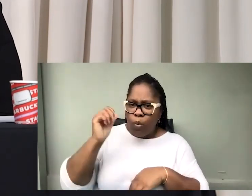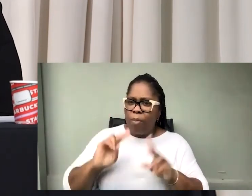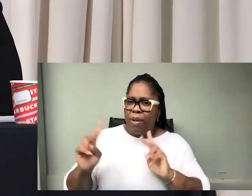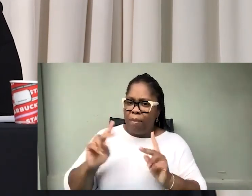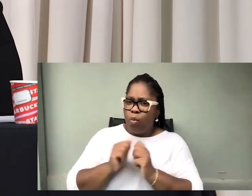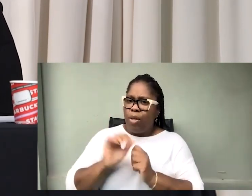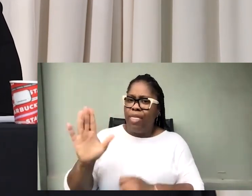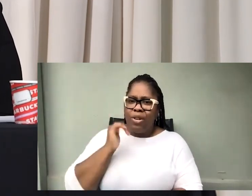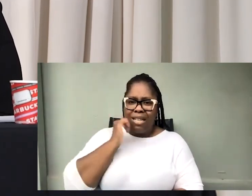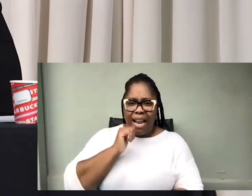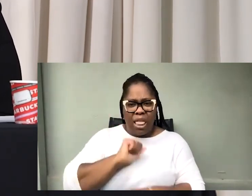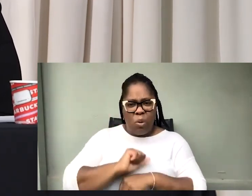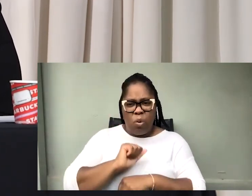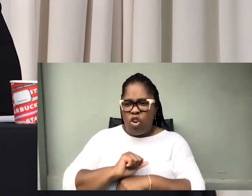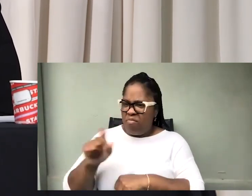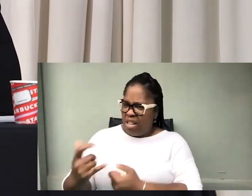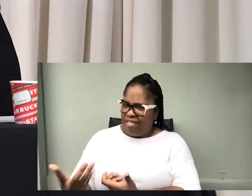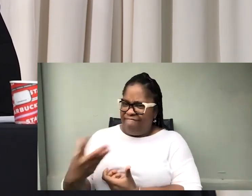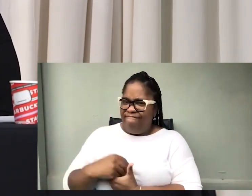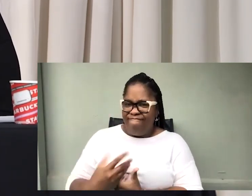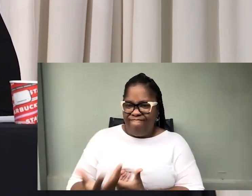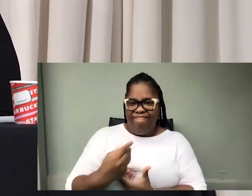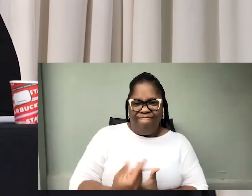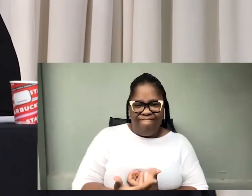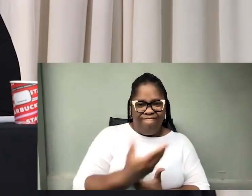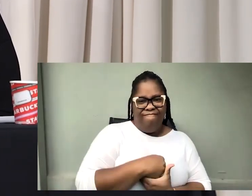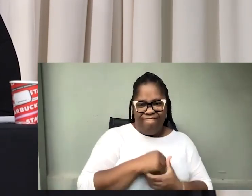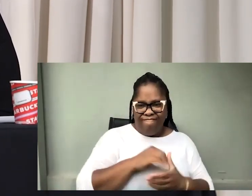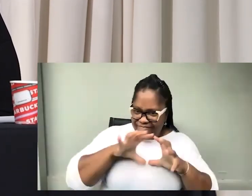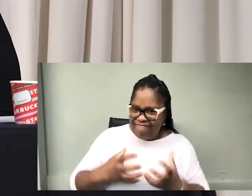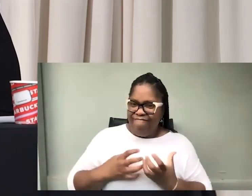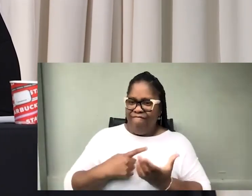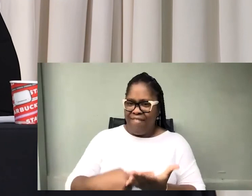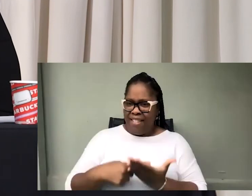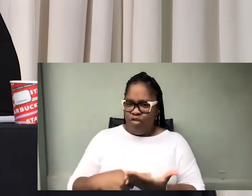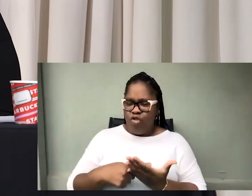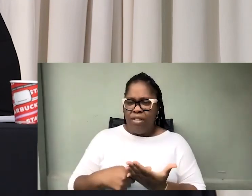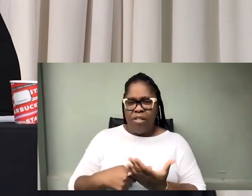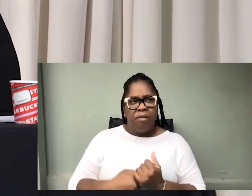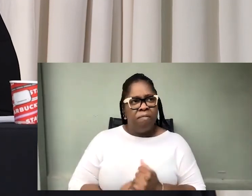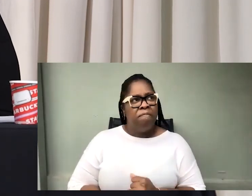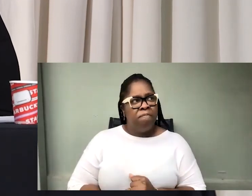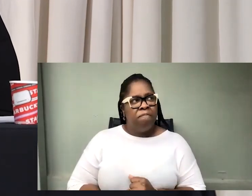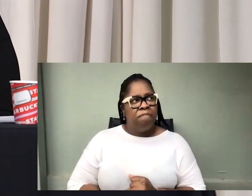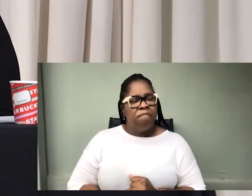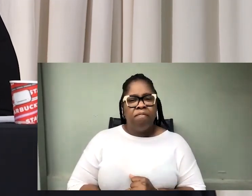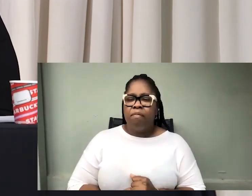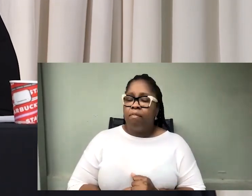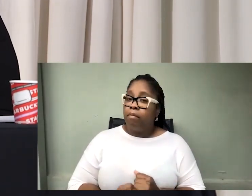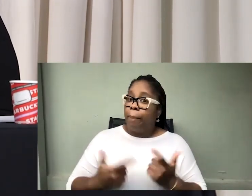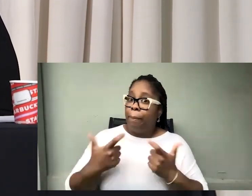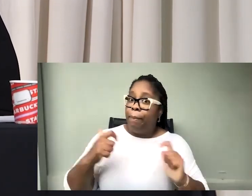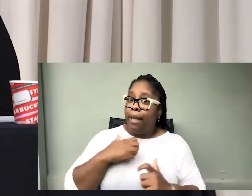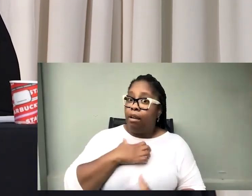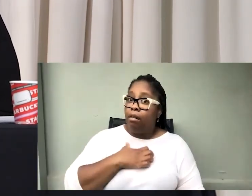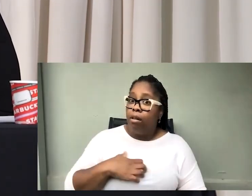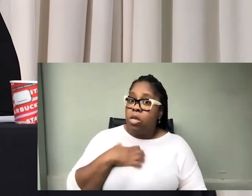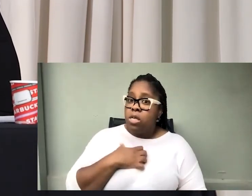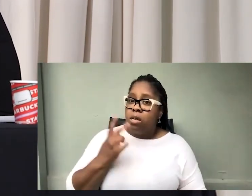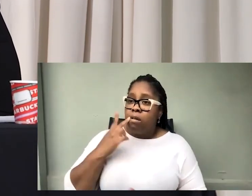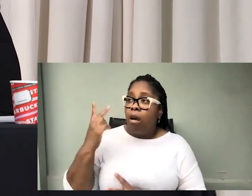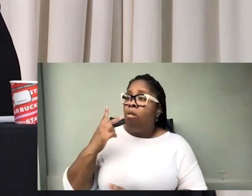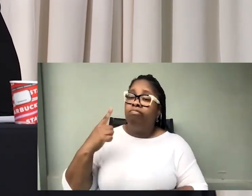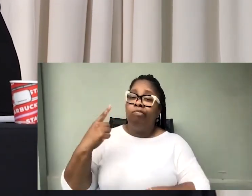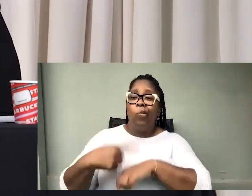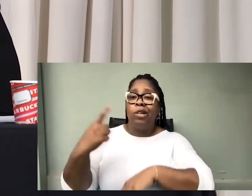work, we need to bring into the conversation. So I think that a big regret would be if this was just a one and